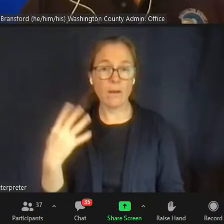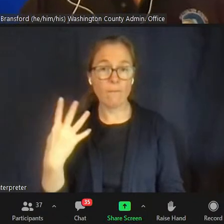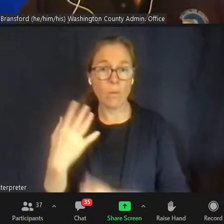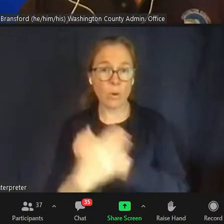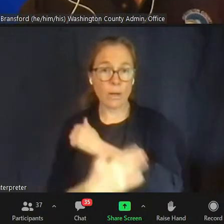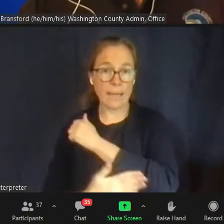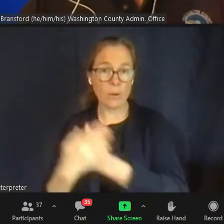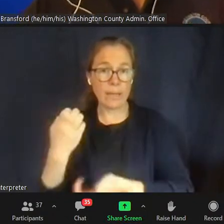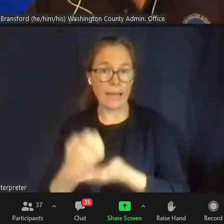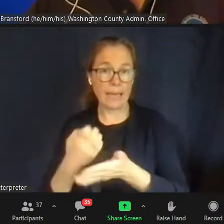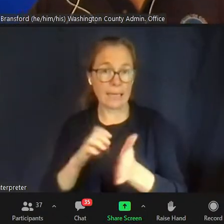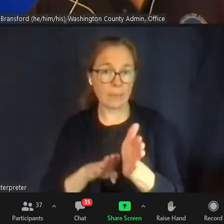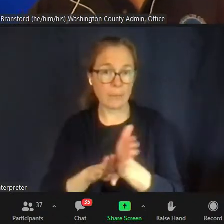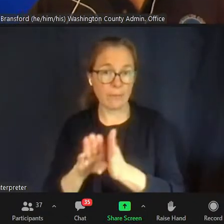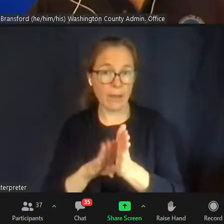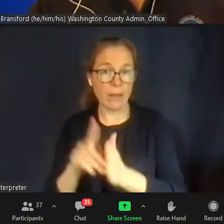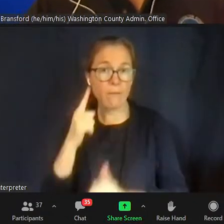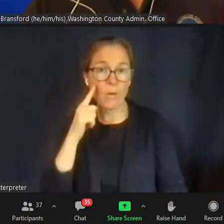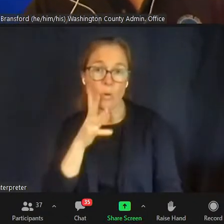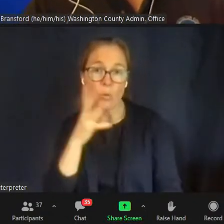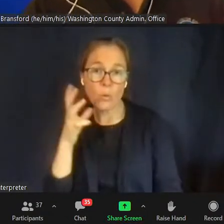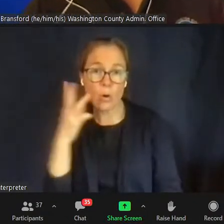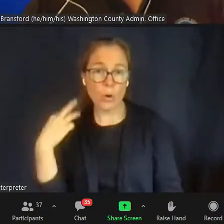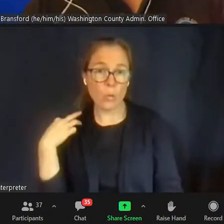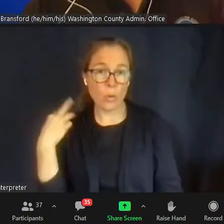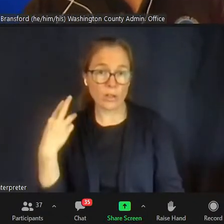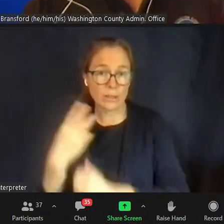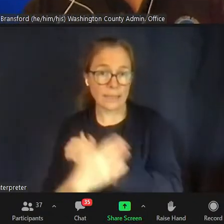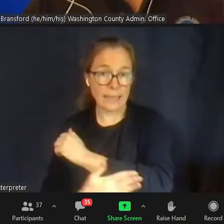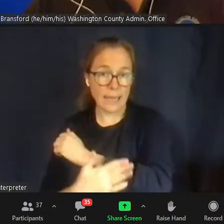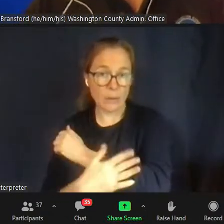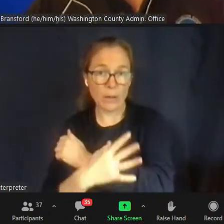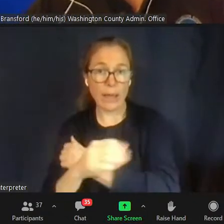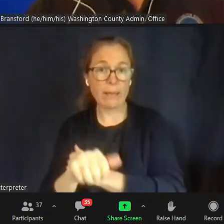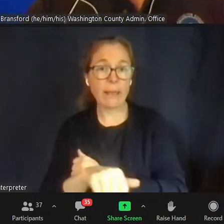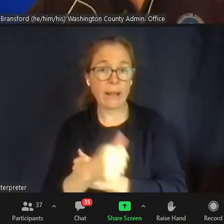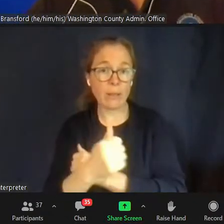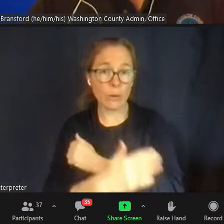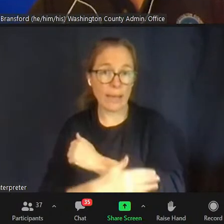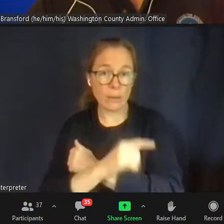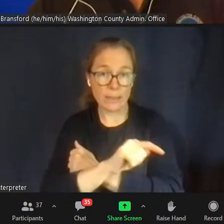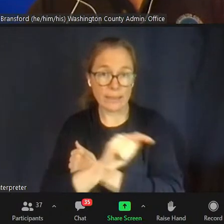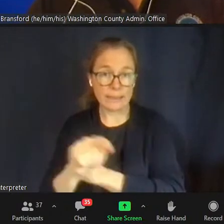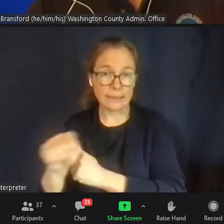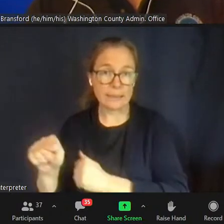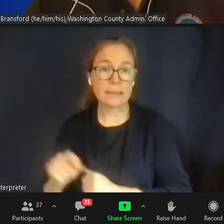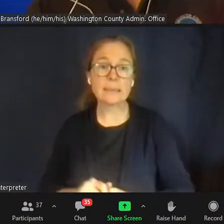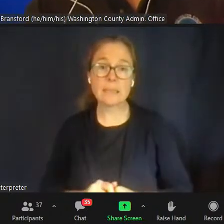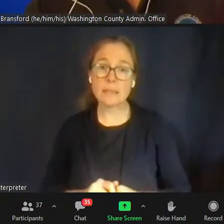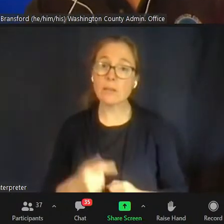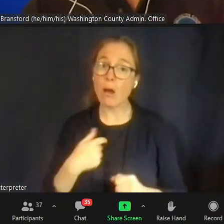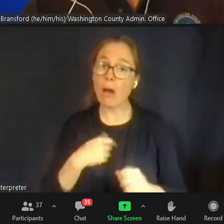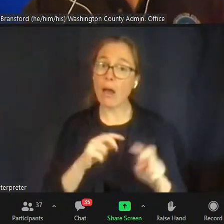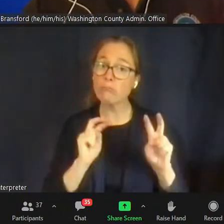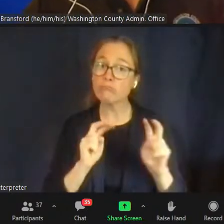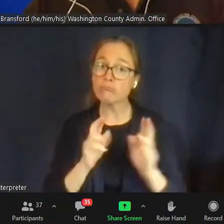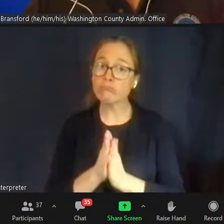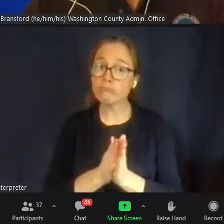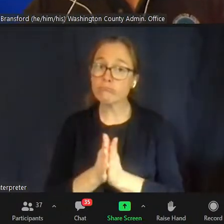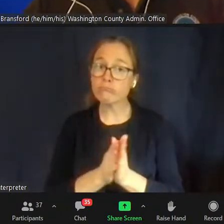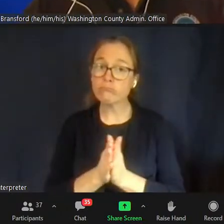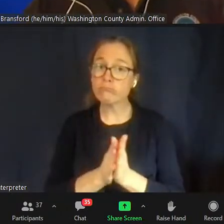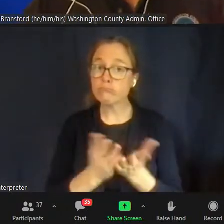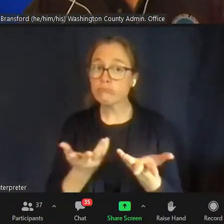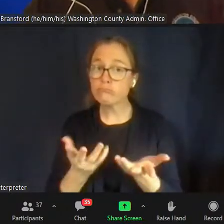doing that for both rural Washington County and the other counties. And so look forward to getting our